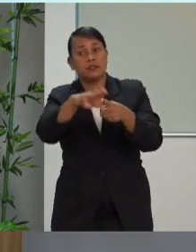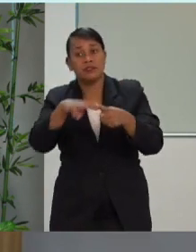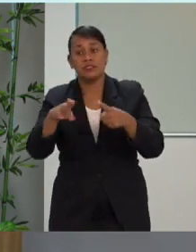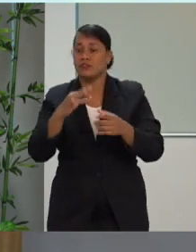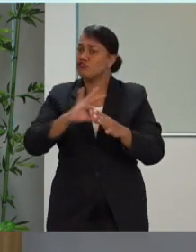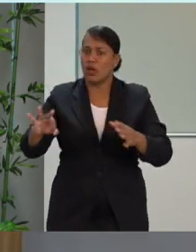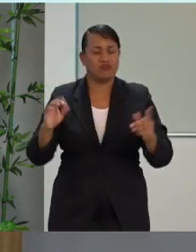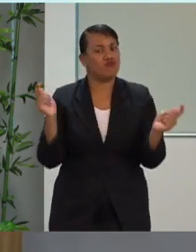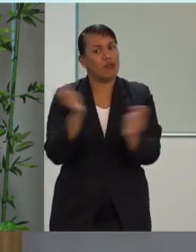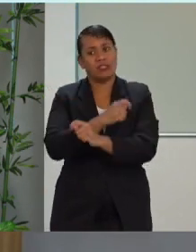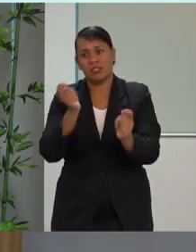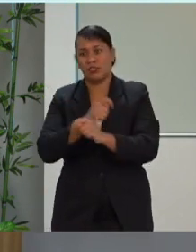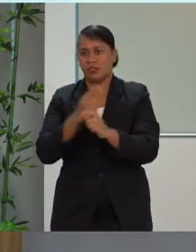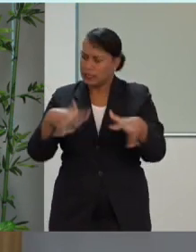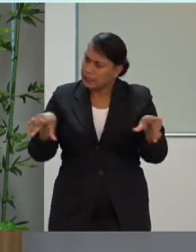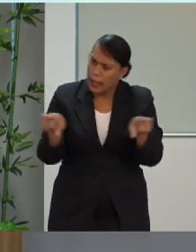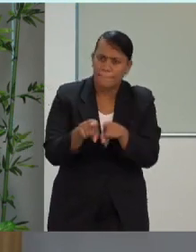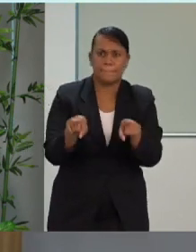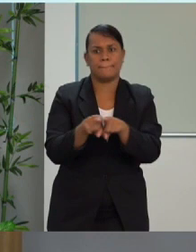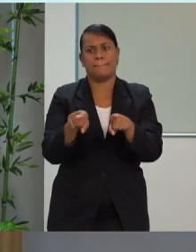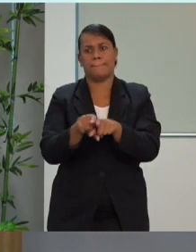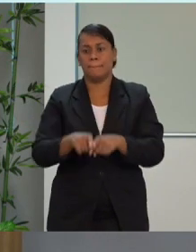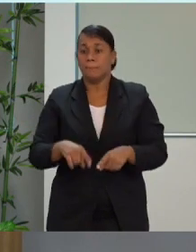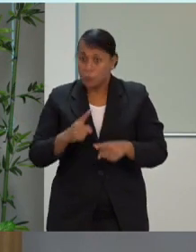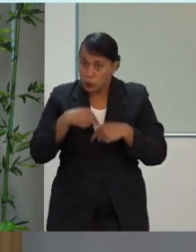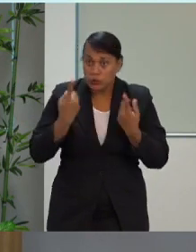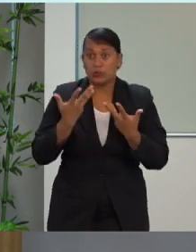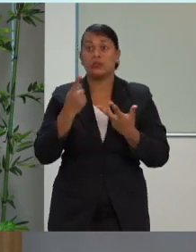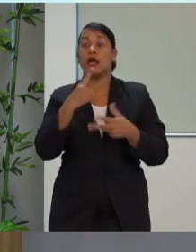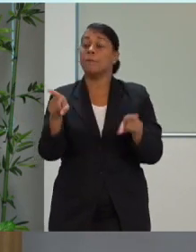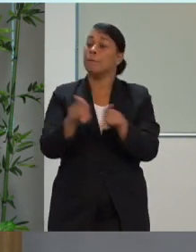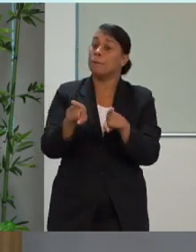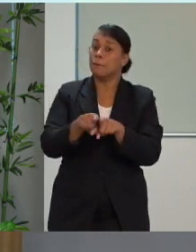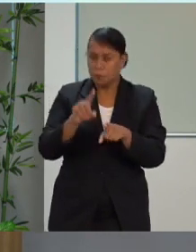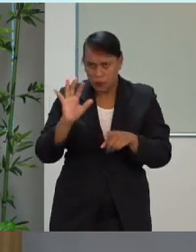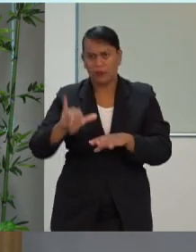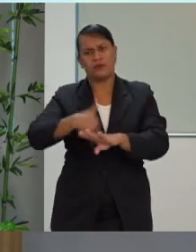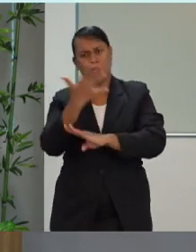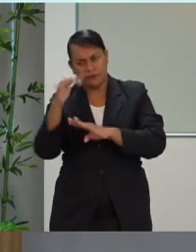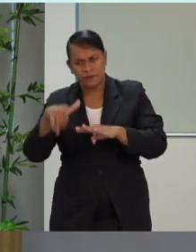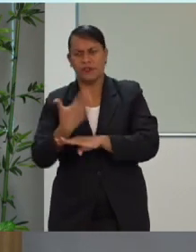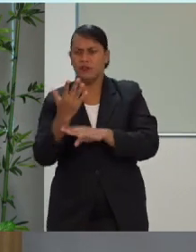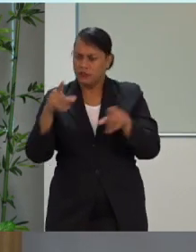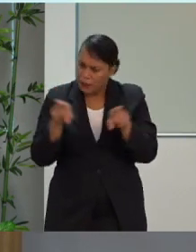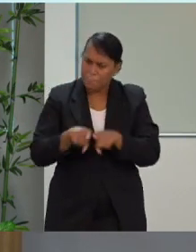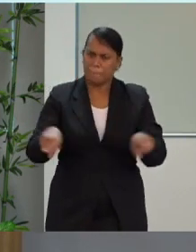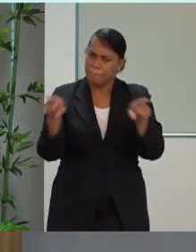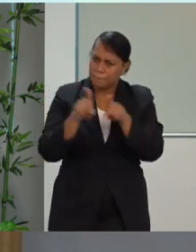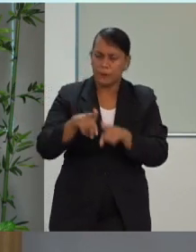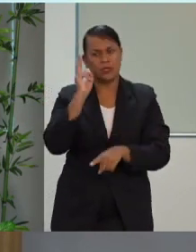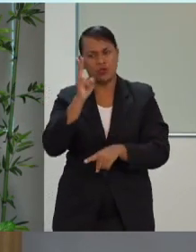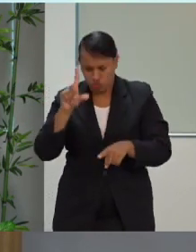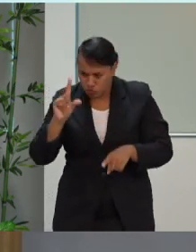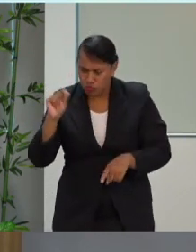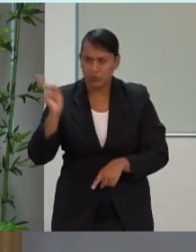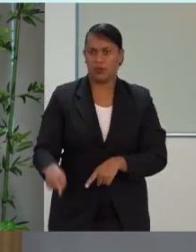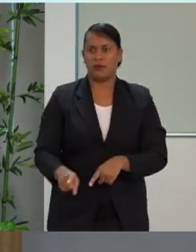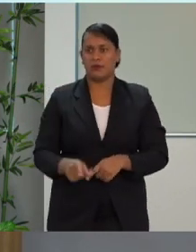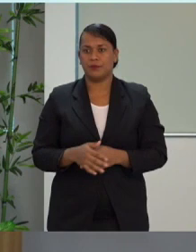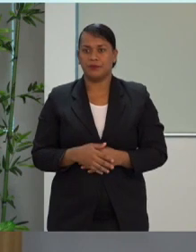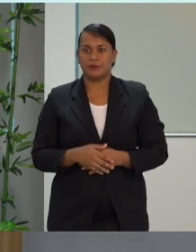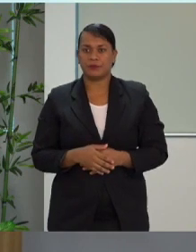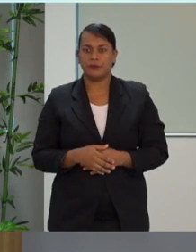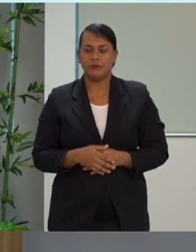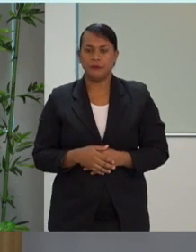changing, and we are saying the same things every day, and we are saying it again today.